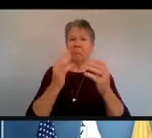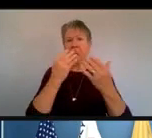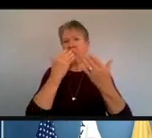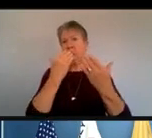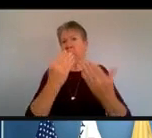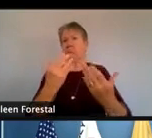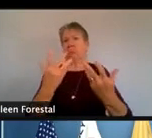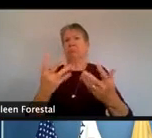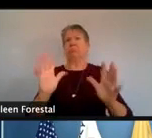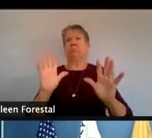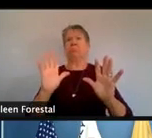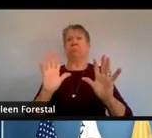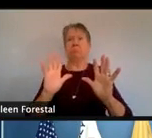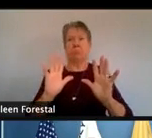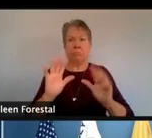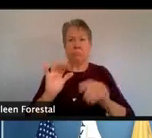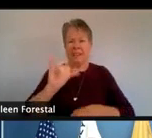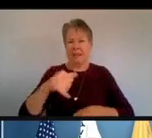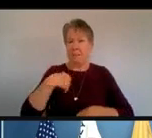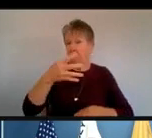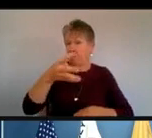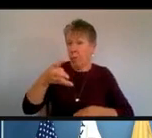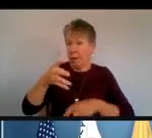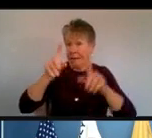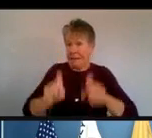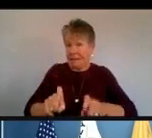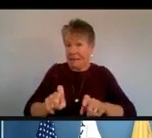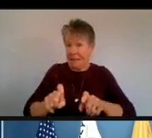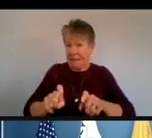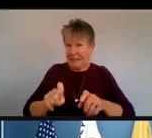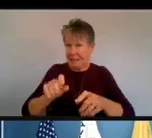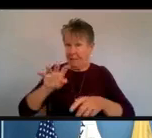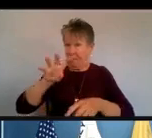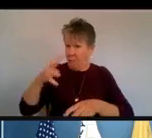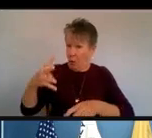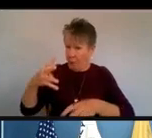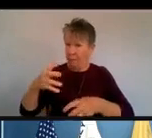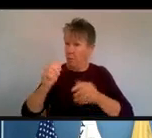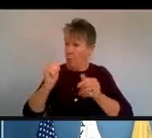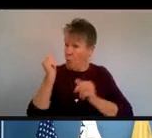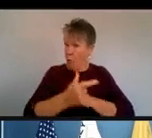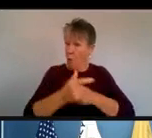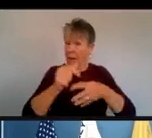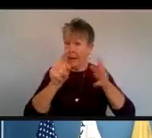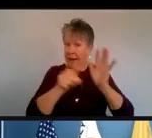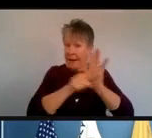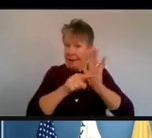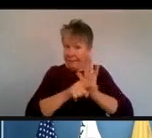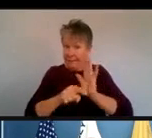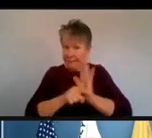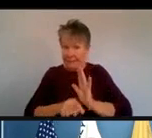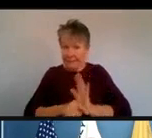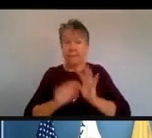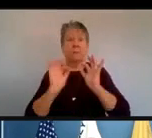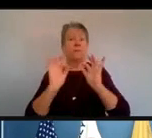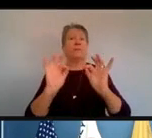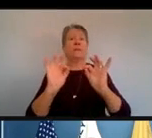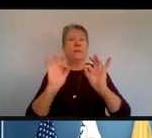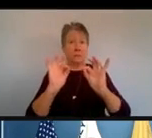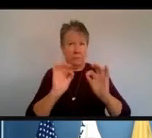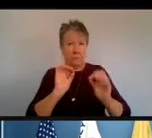test since last Monday, and Tammy's third, all negative in her case as